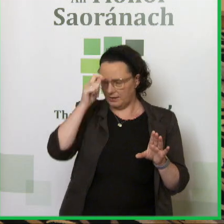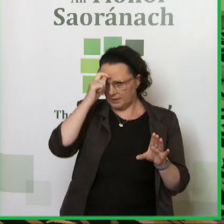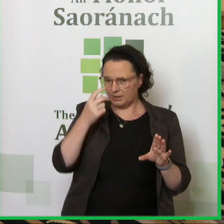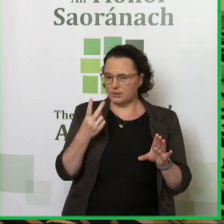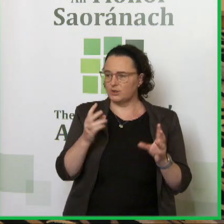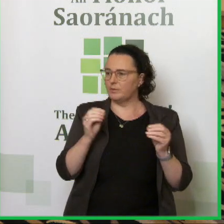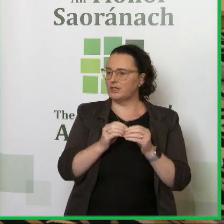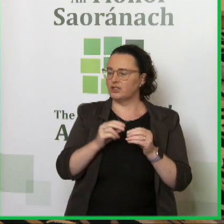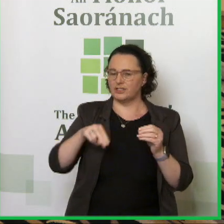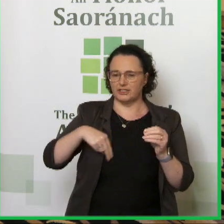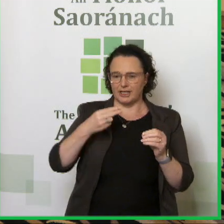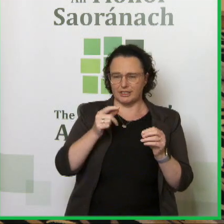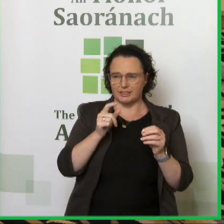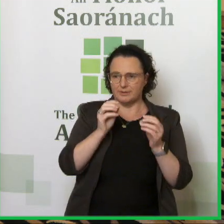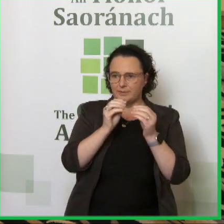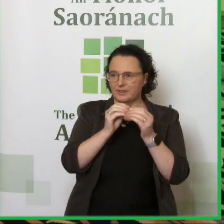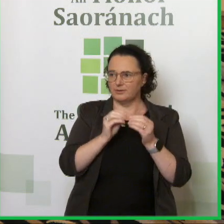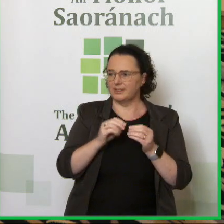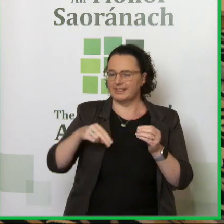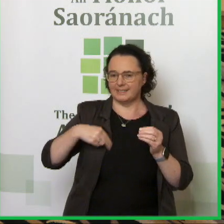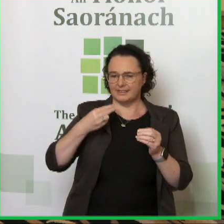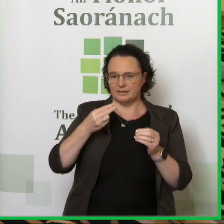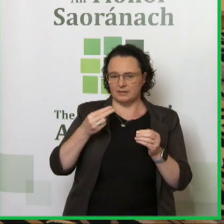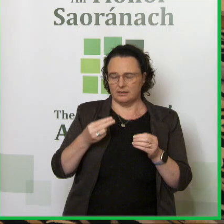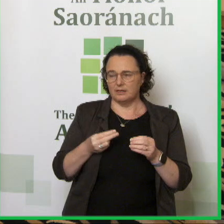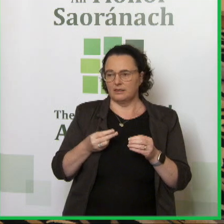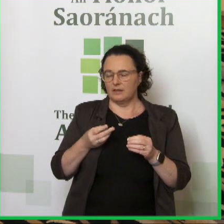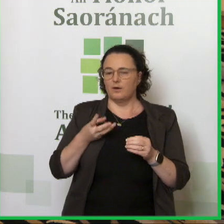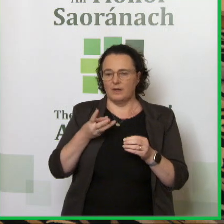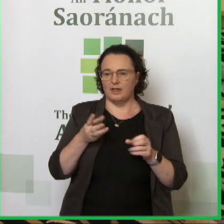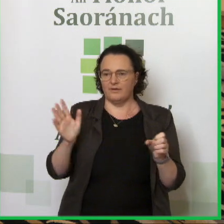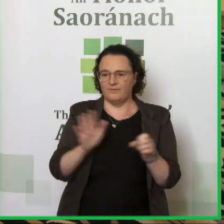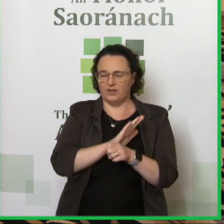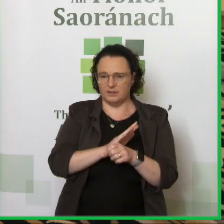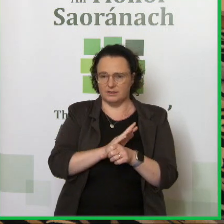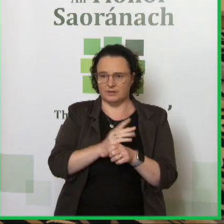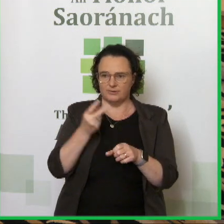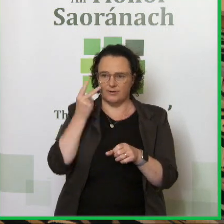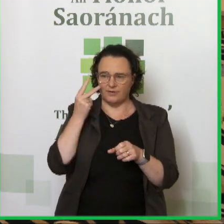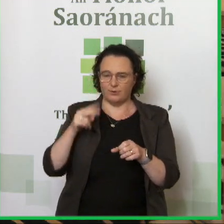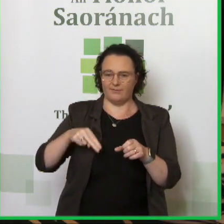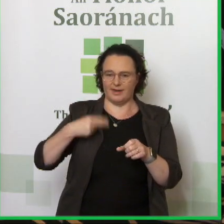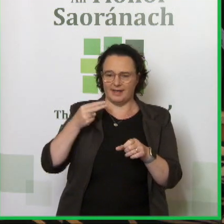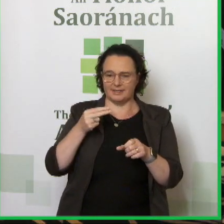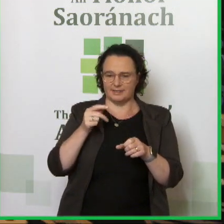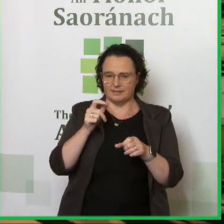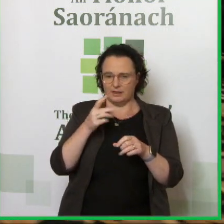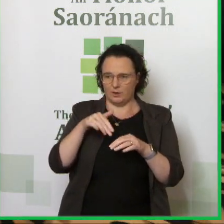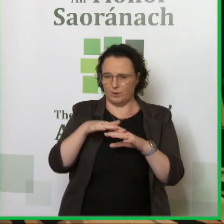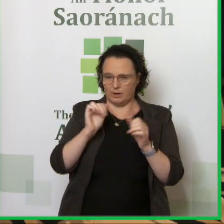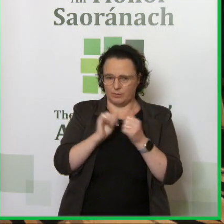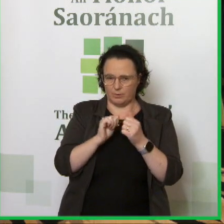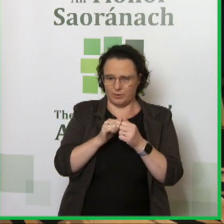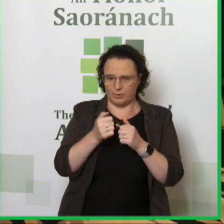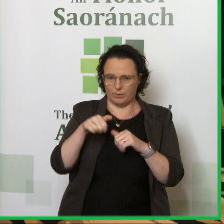next. Oh, apologies, yeah. We'll do a full review of next, where it's appropriate and where it